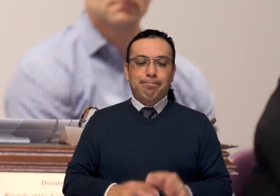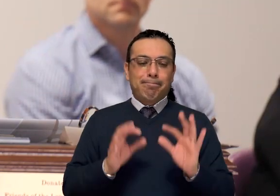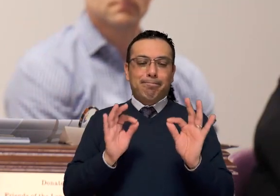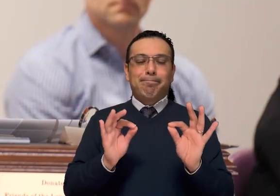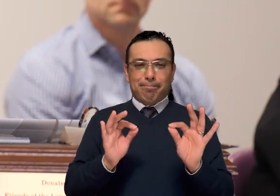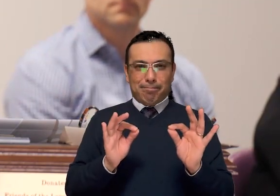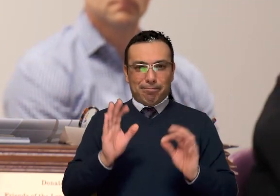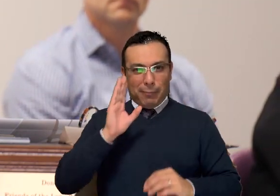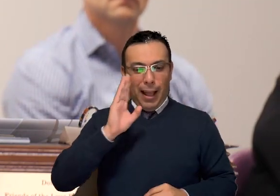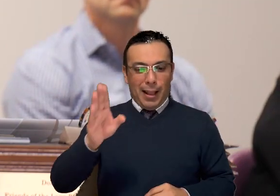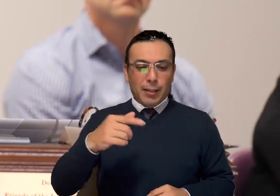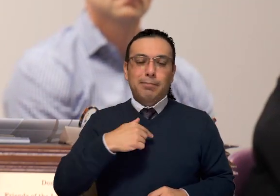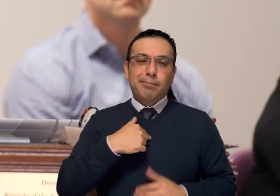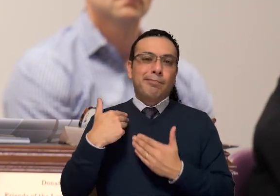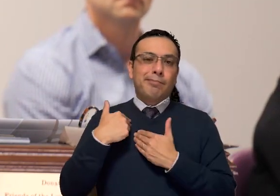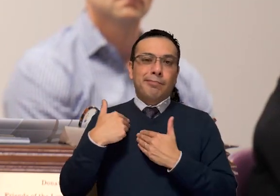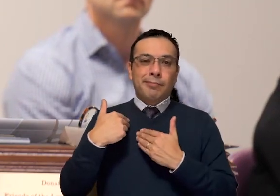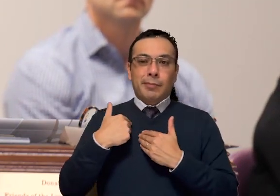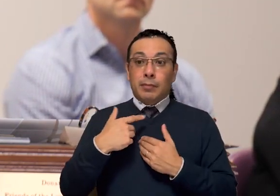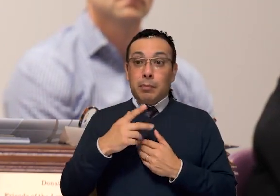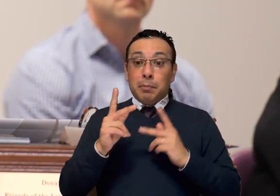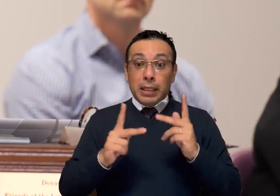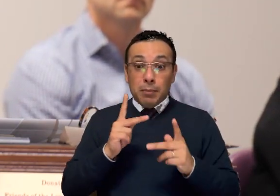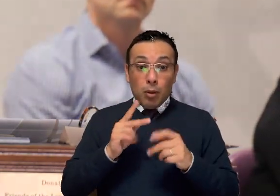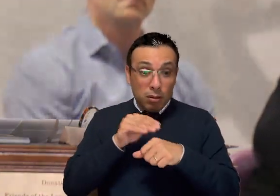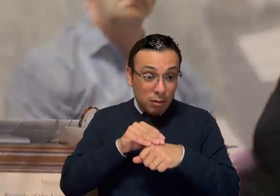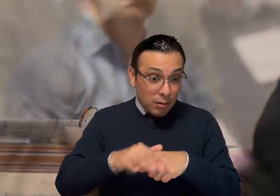Thanks. My name is Tom Cunningham. I'm the stakeholder manager for the